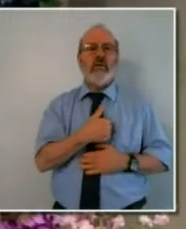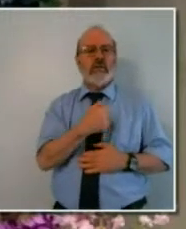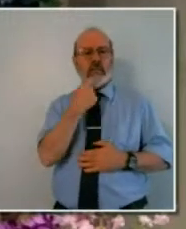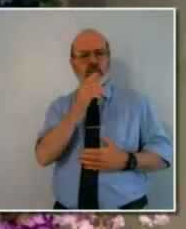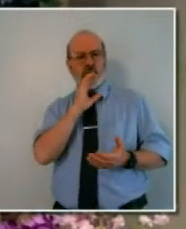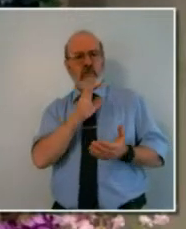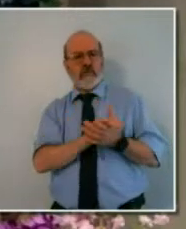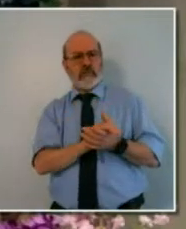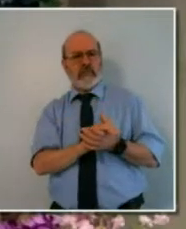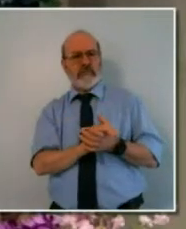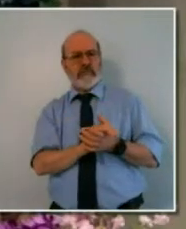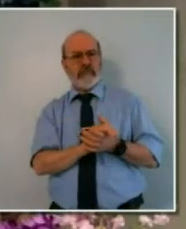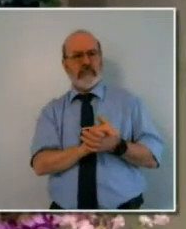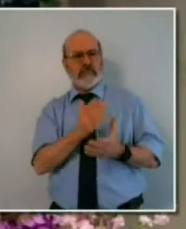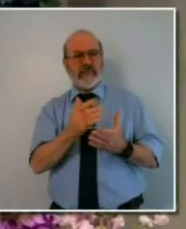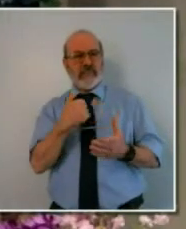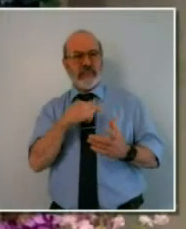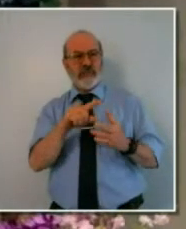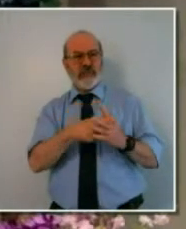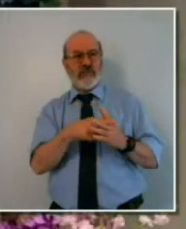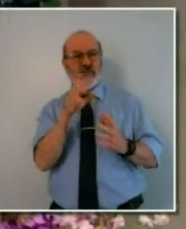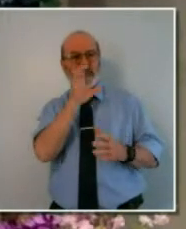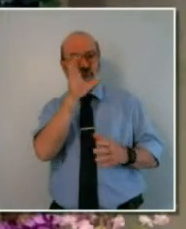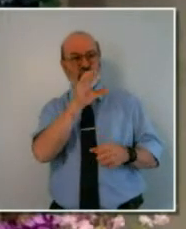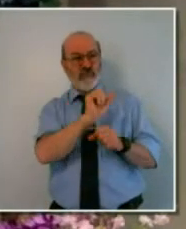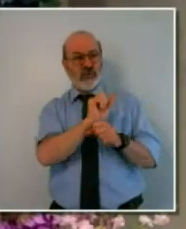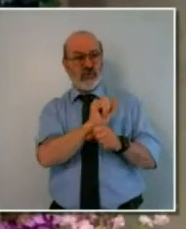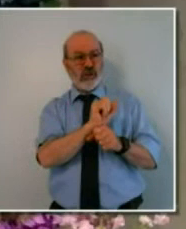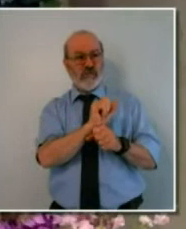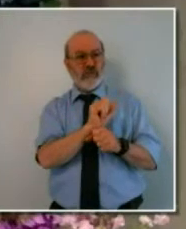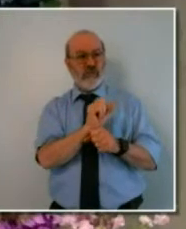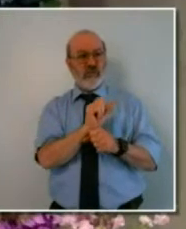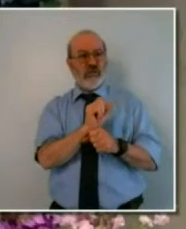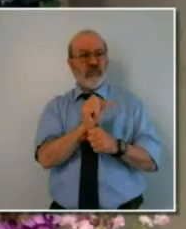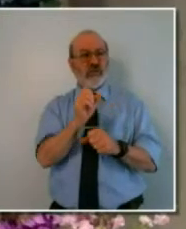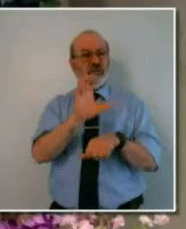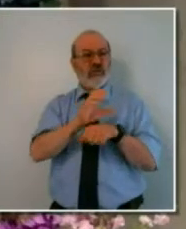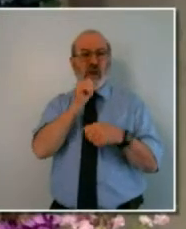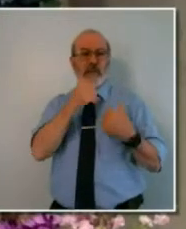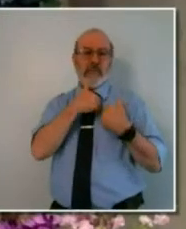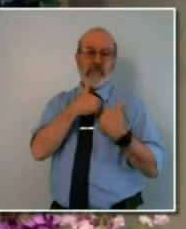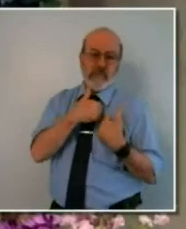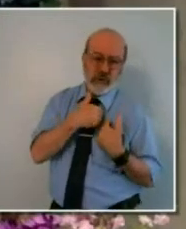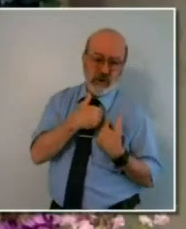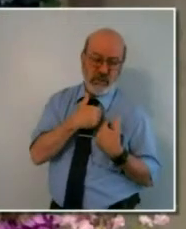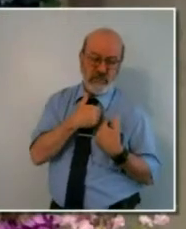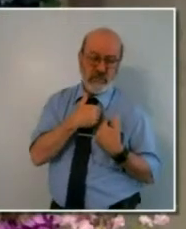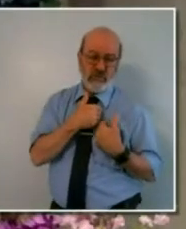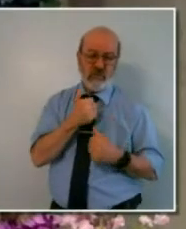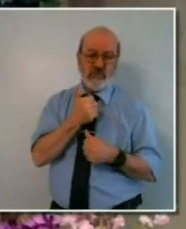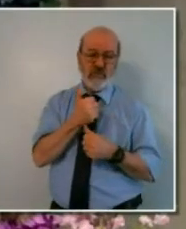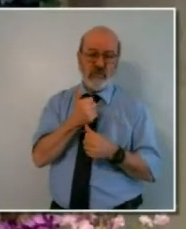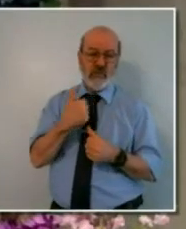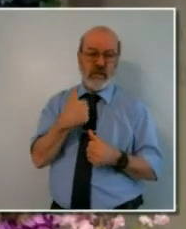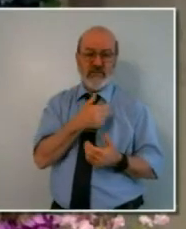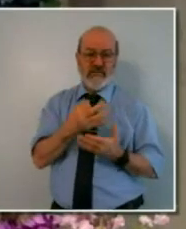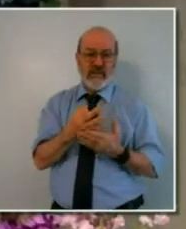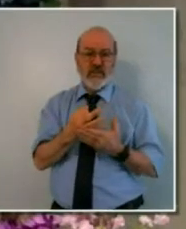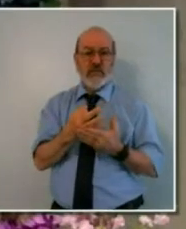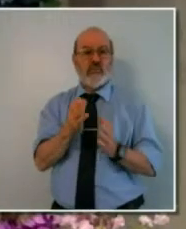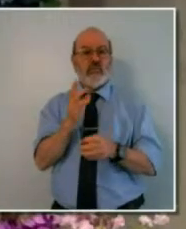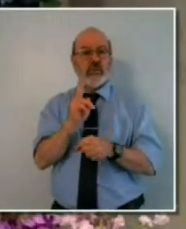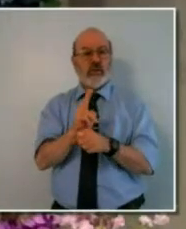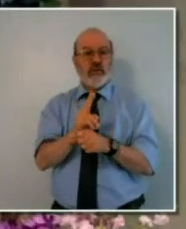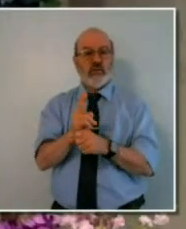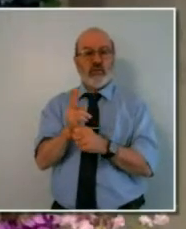I should get a job to take the burden off the church. I thought we would use the bank account to help those who had